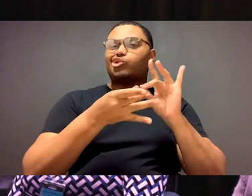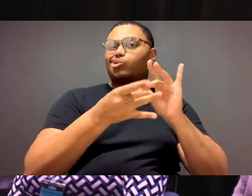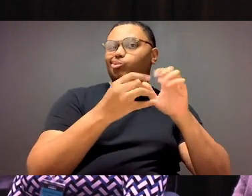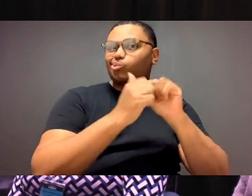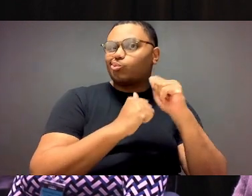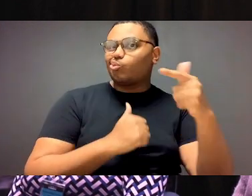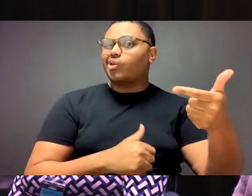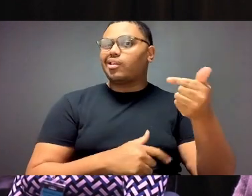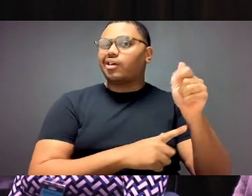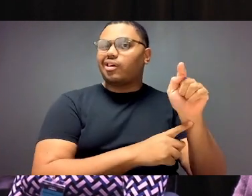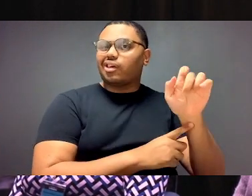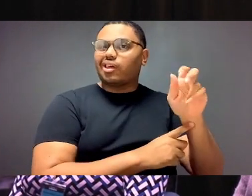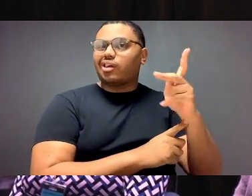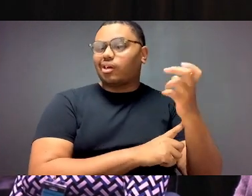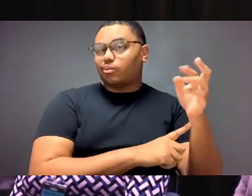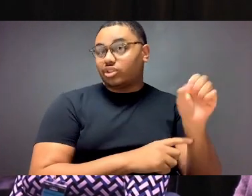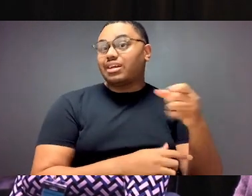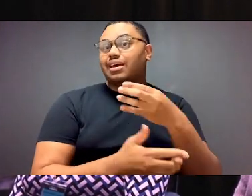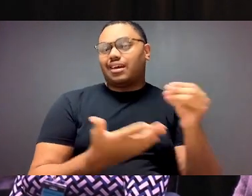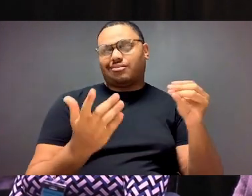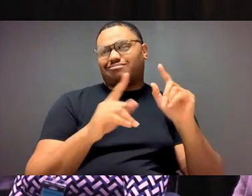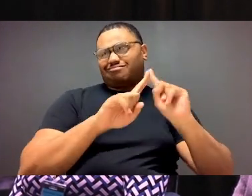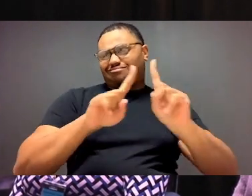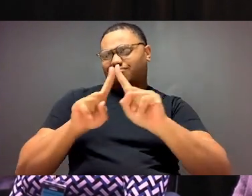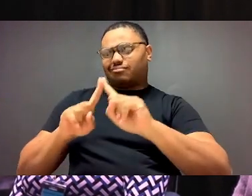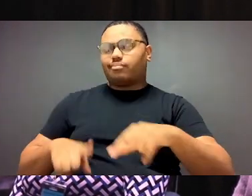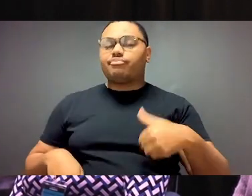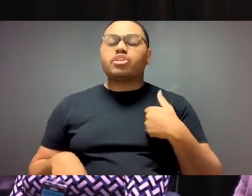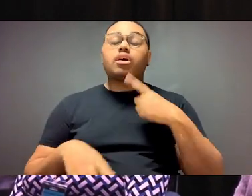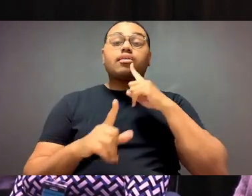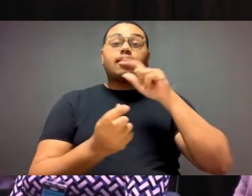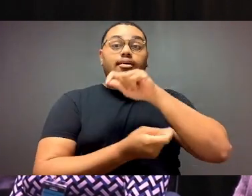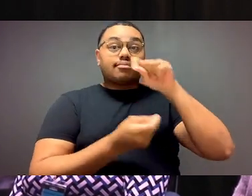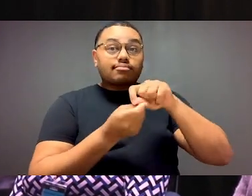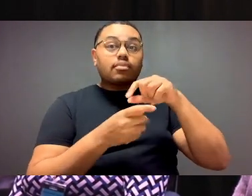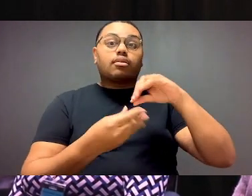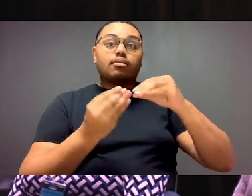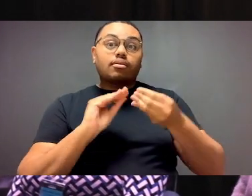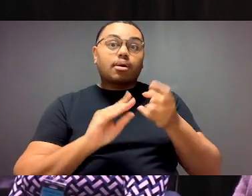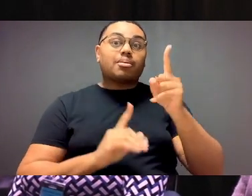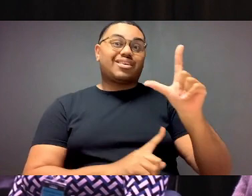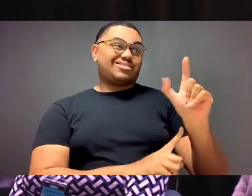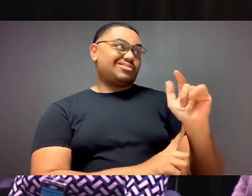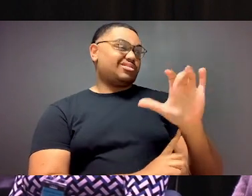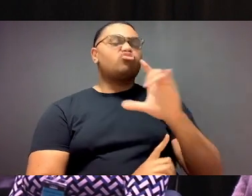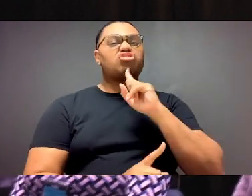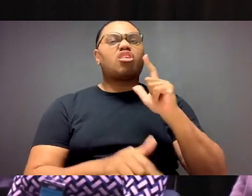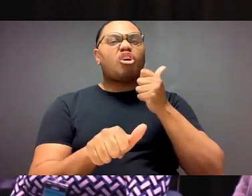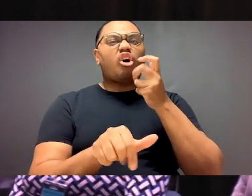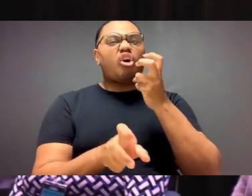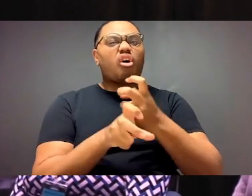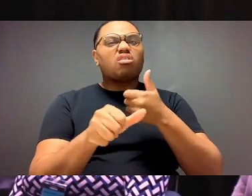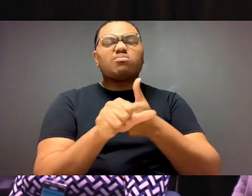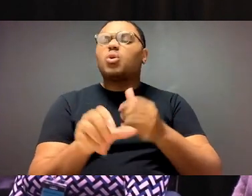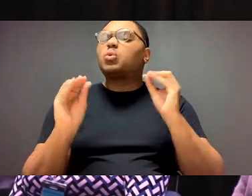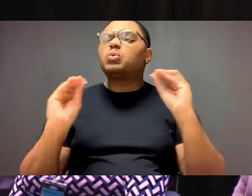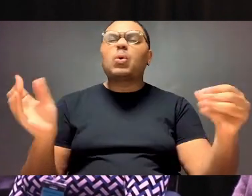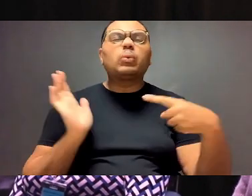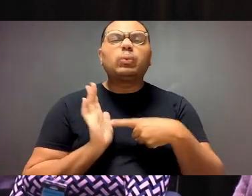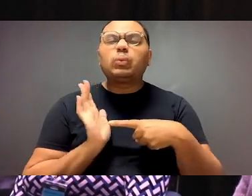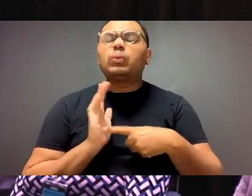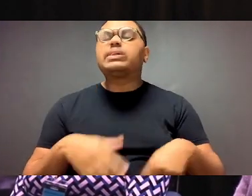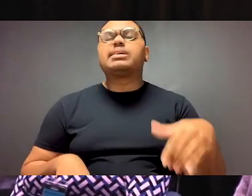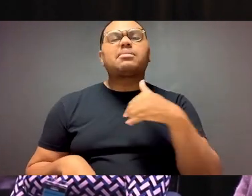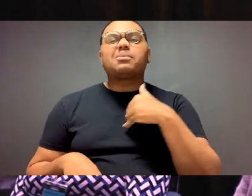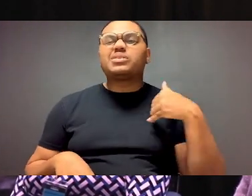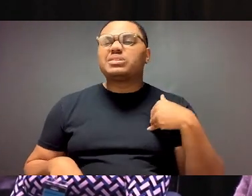the weekend, the exact number of people in the LTC is hard to track because there are no dues or membership or